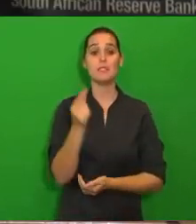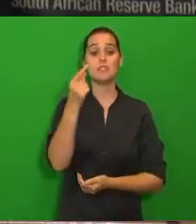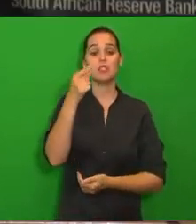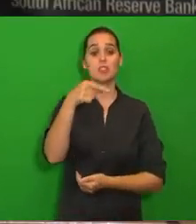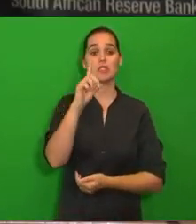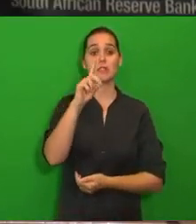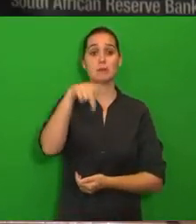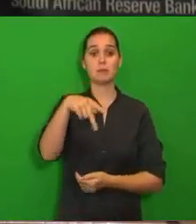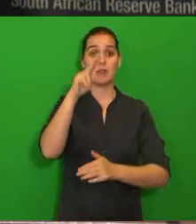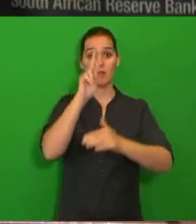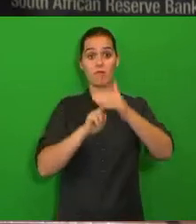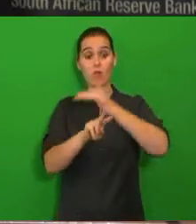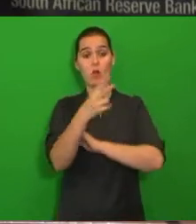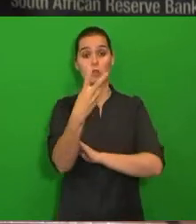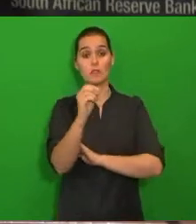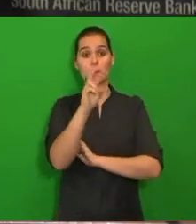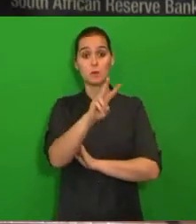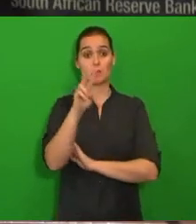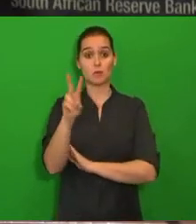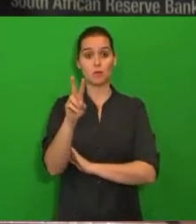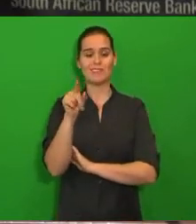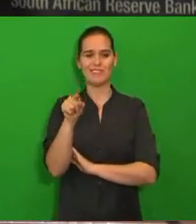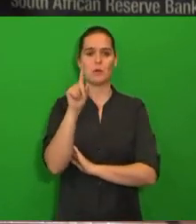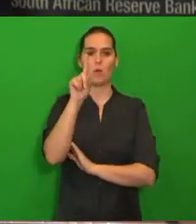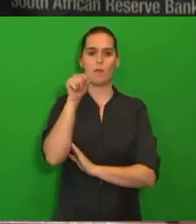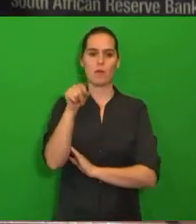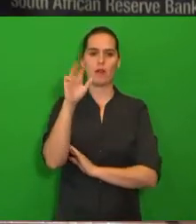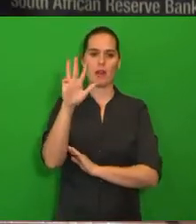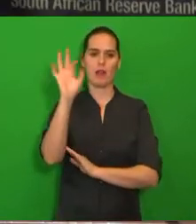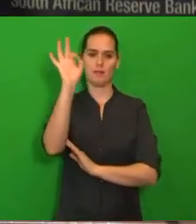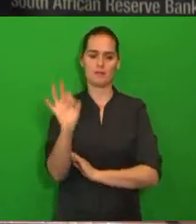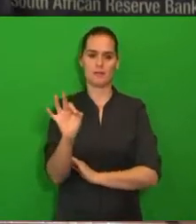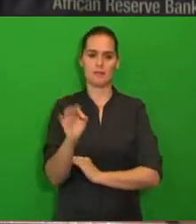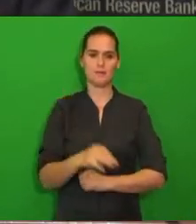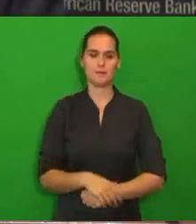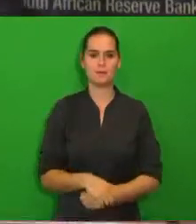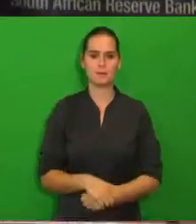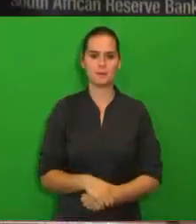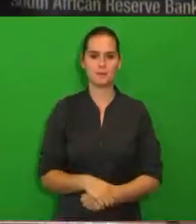forecast for 2022 is 1.9%.